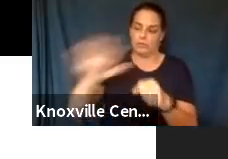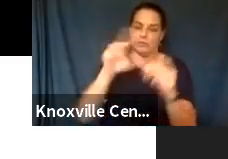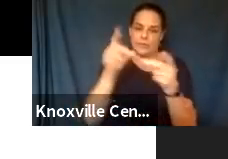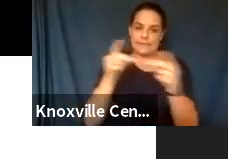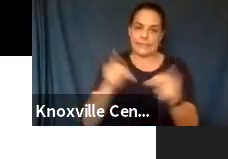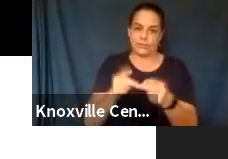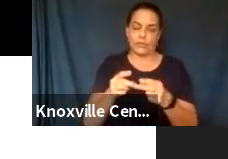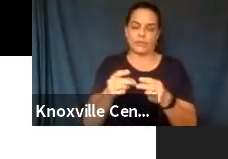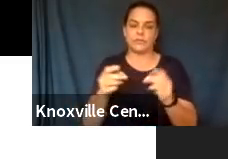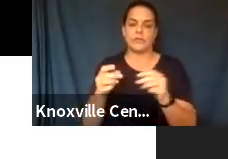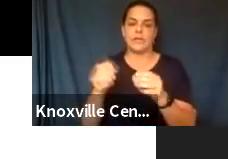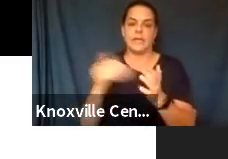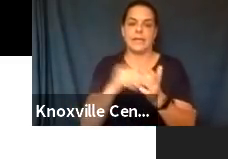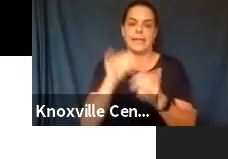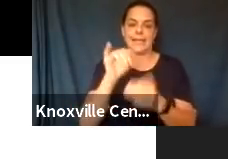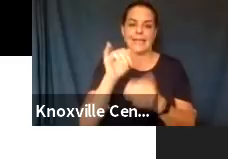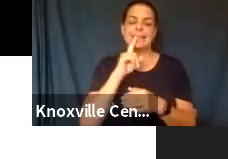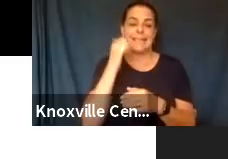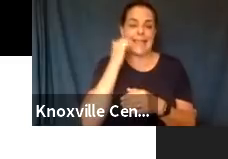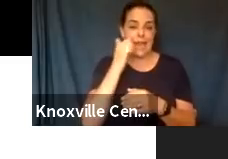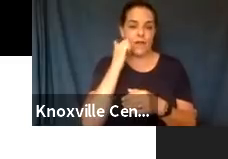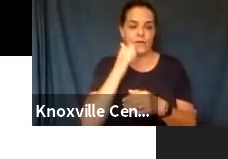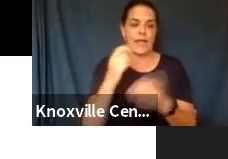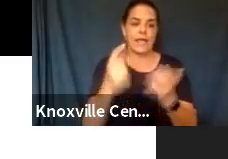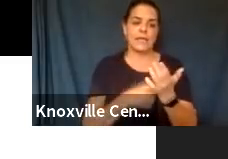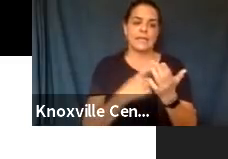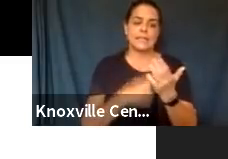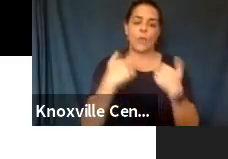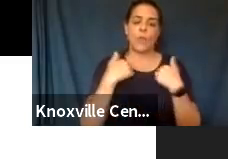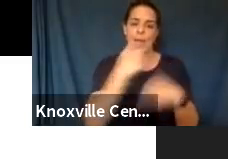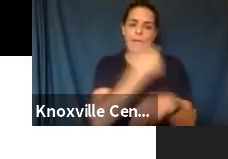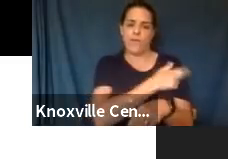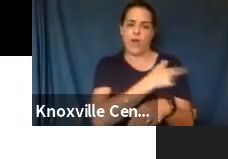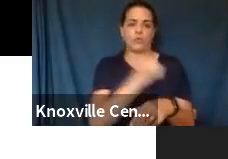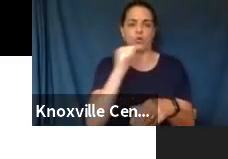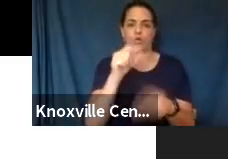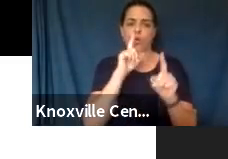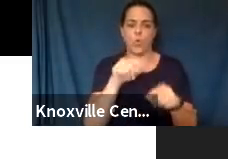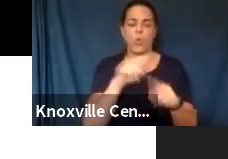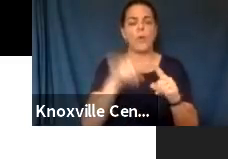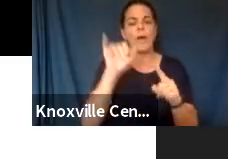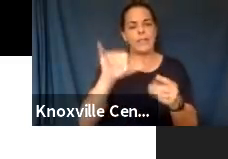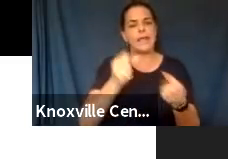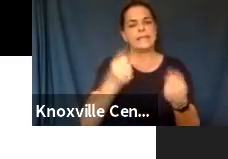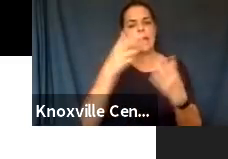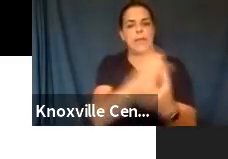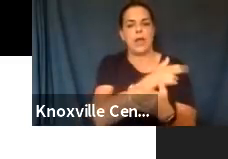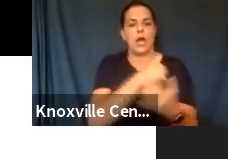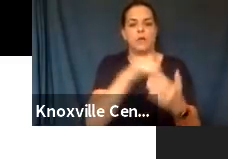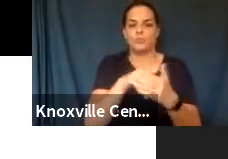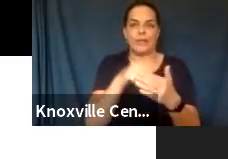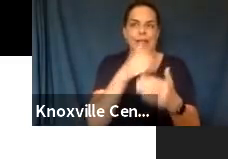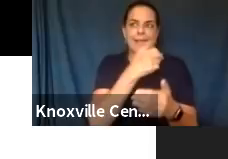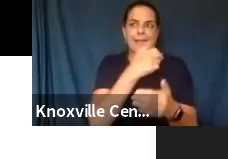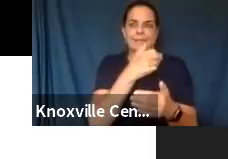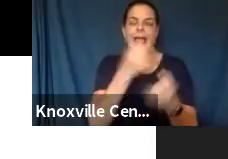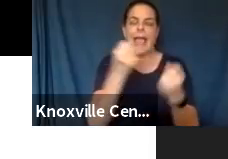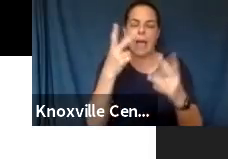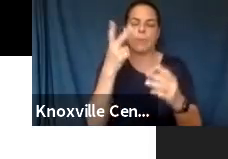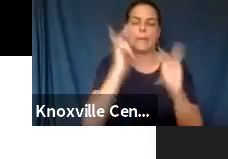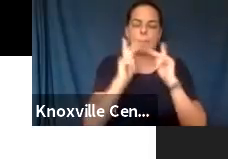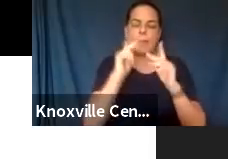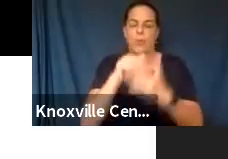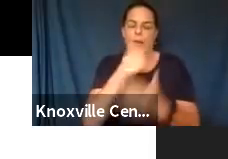again, this is every day. Occasionally we have hospitals that don't report, but these are the number of patients that are in the hospital in any given day.